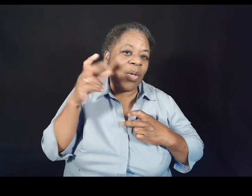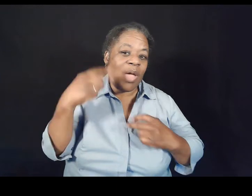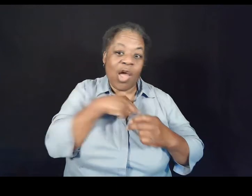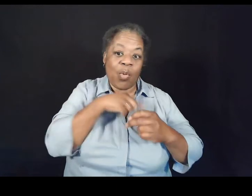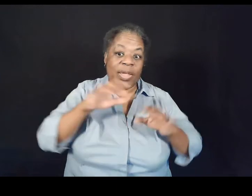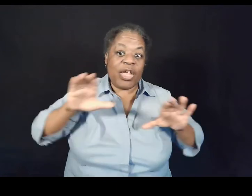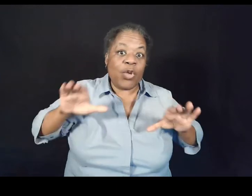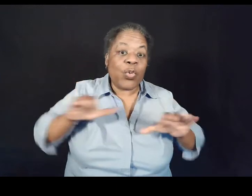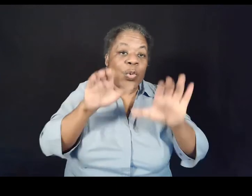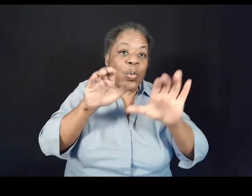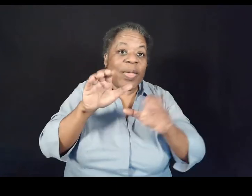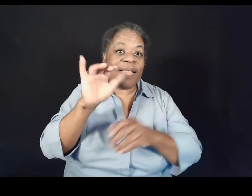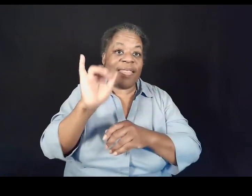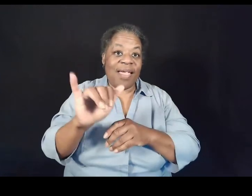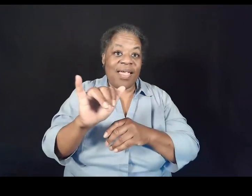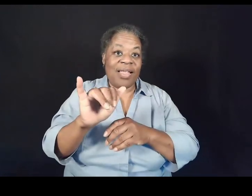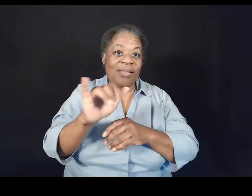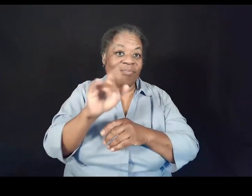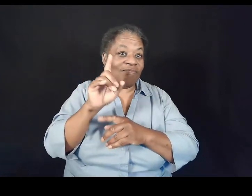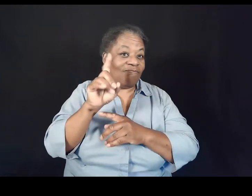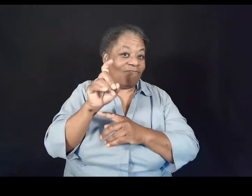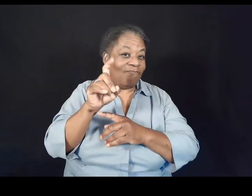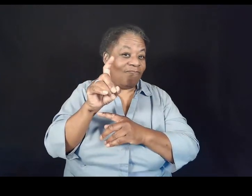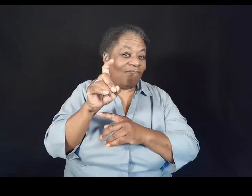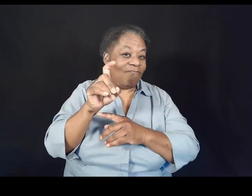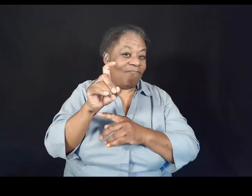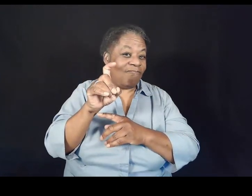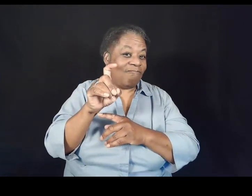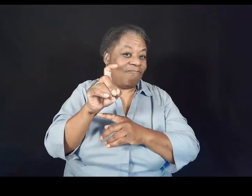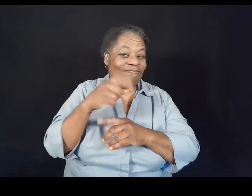that? I'm not always so sure.